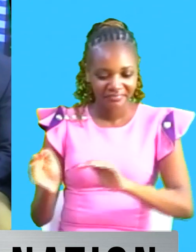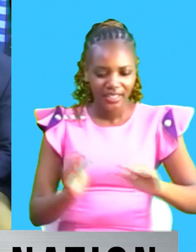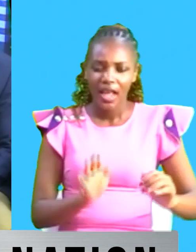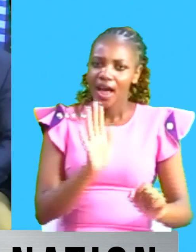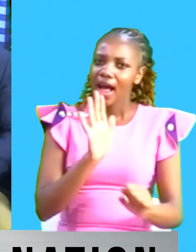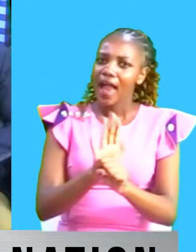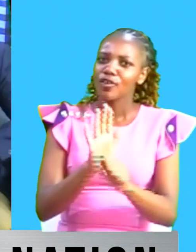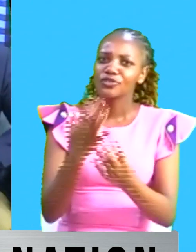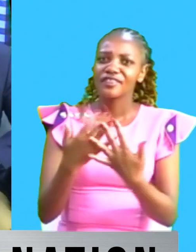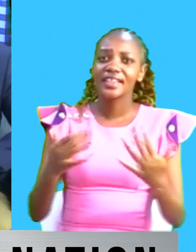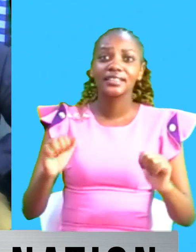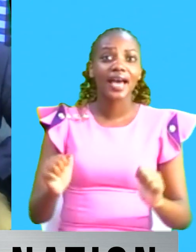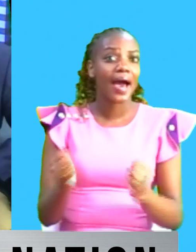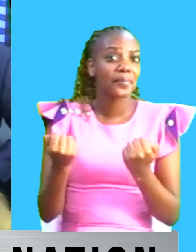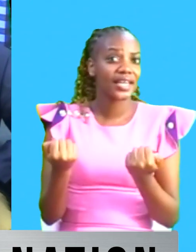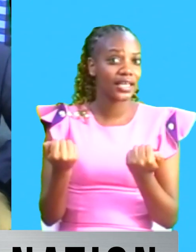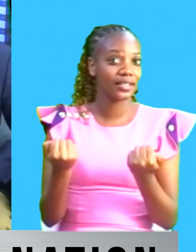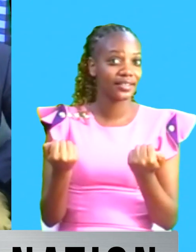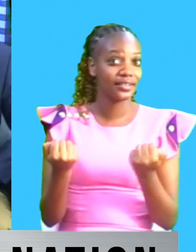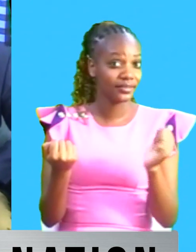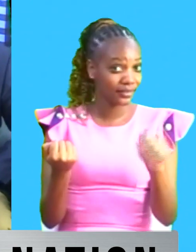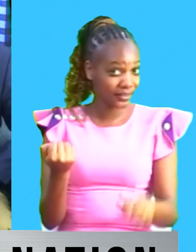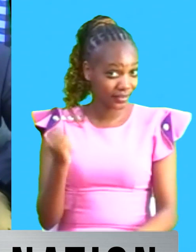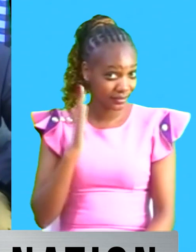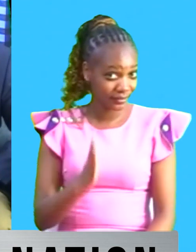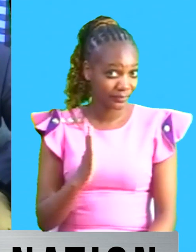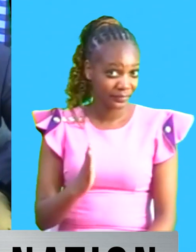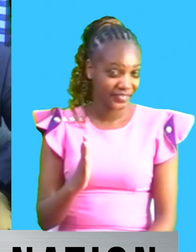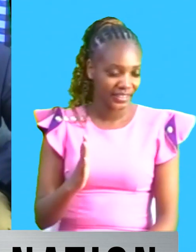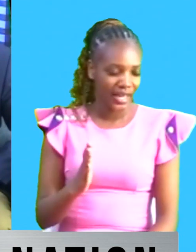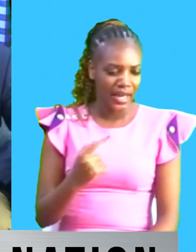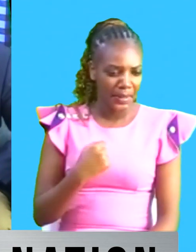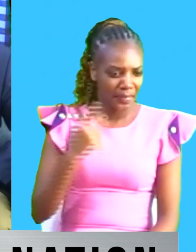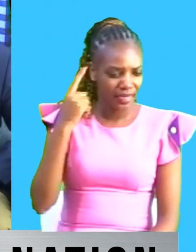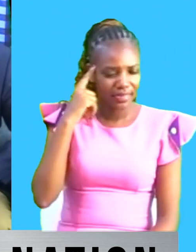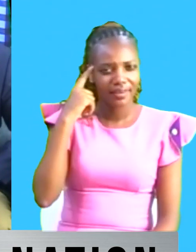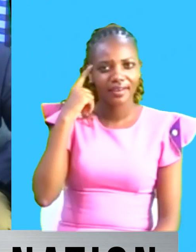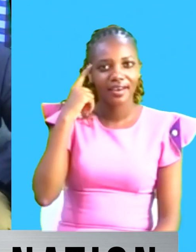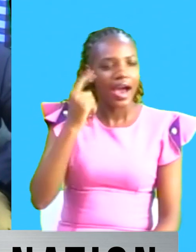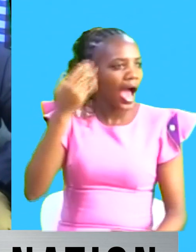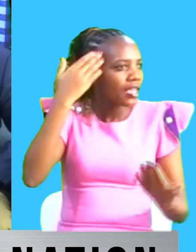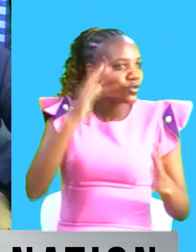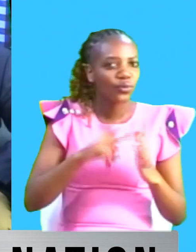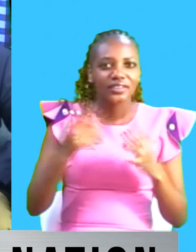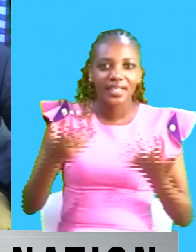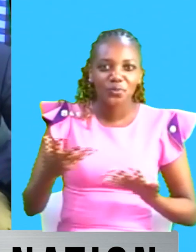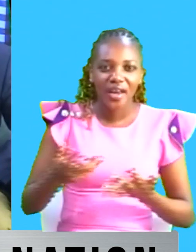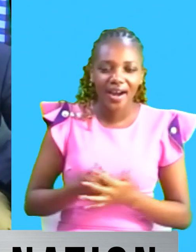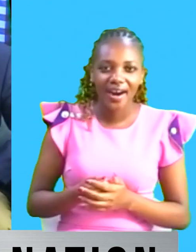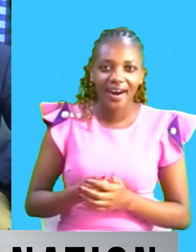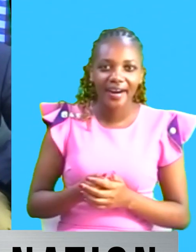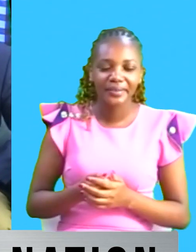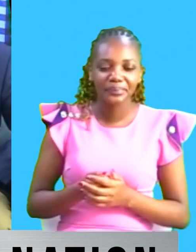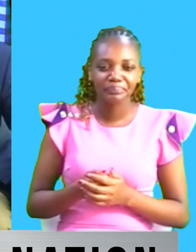Yeah, Jonah, there is a lot going on. Right. I think Sijui hata tuanzie wapi. yeah,